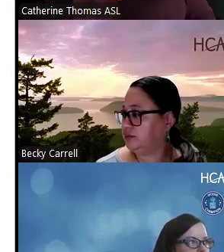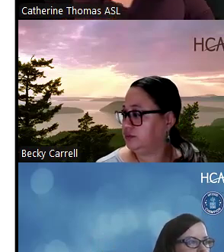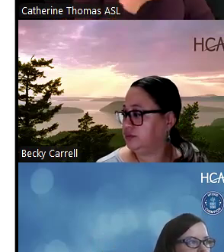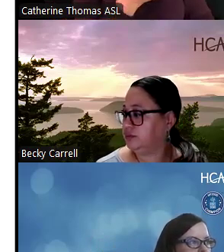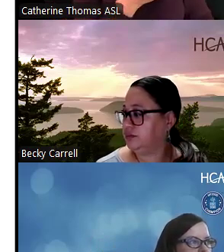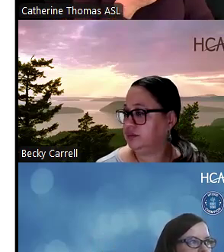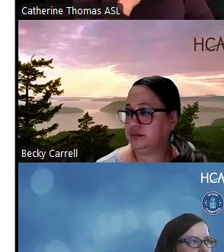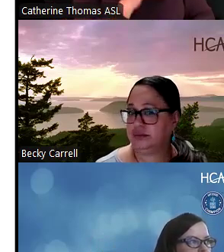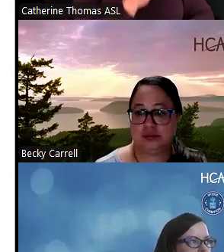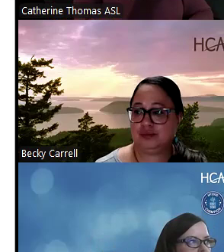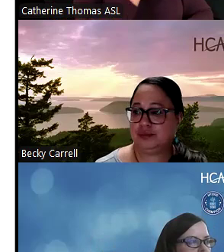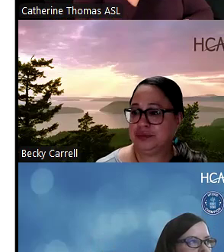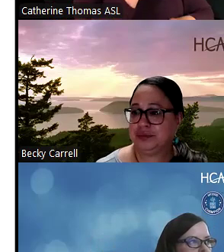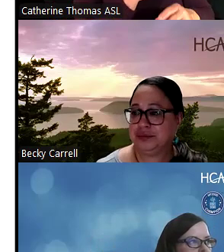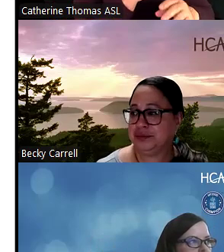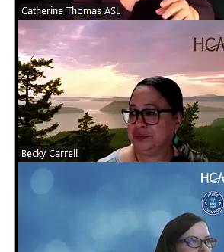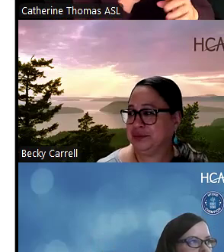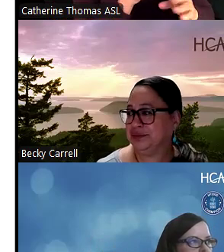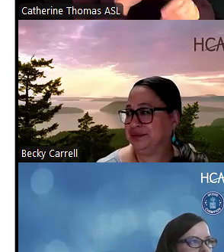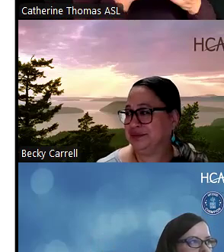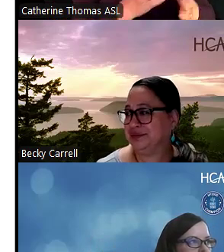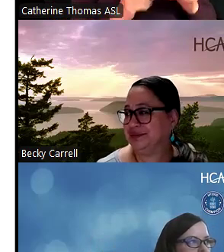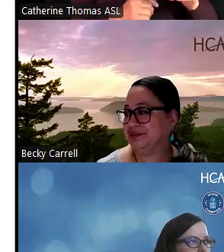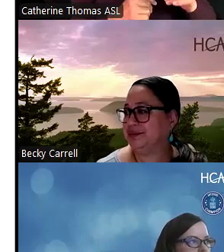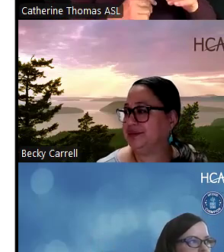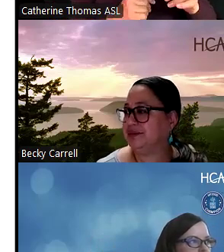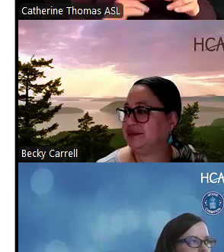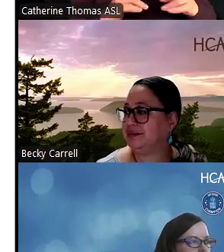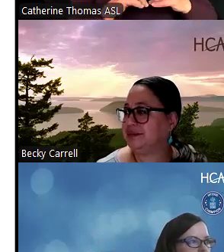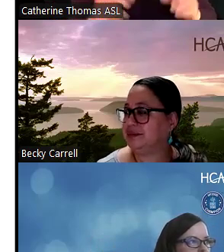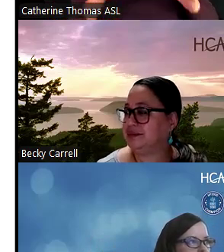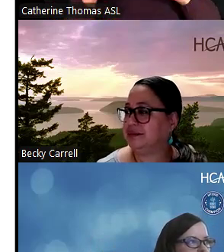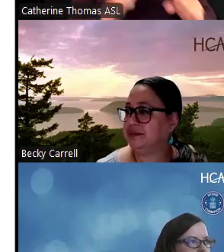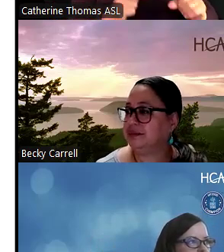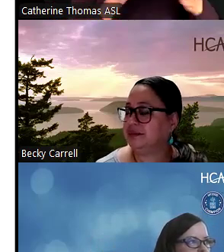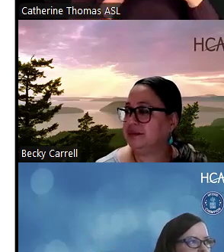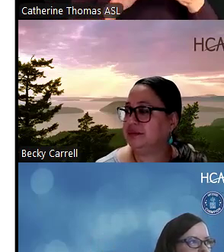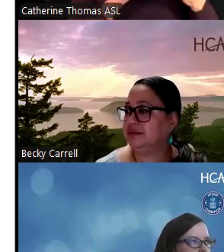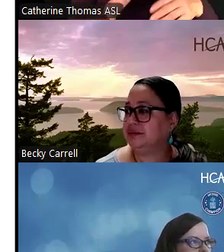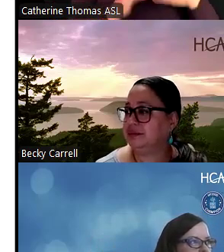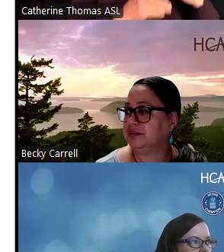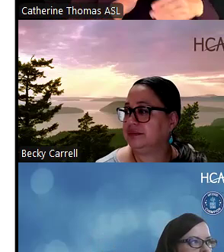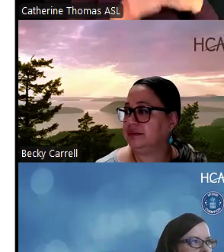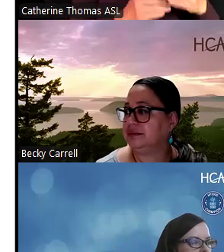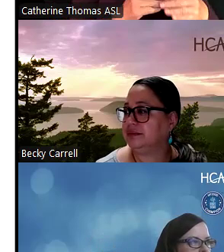platform. There is a fairly robust feedback process, which is